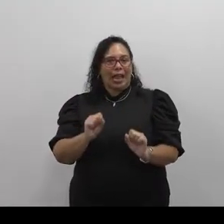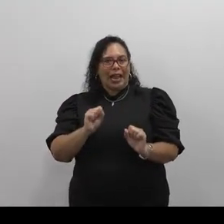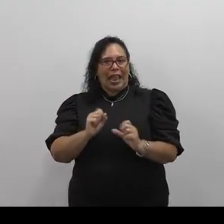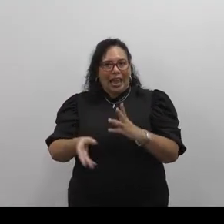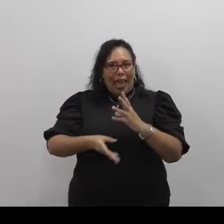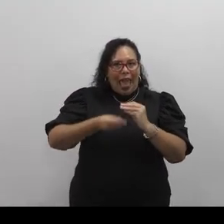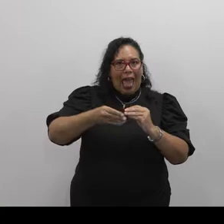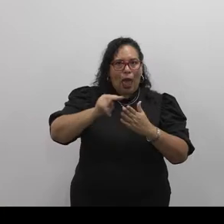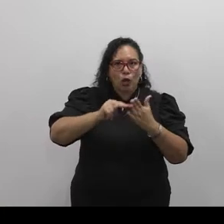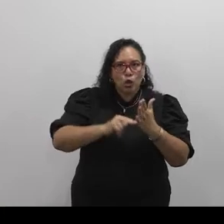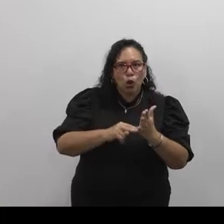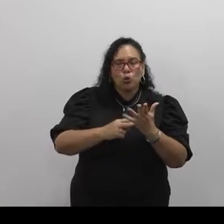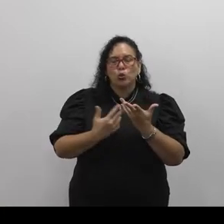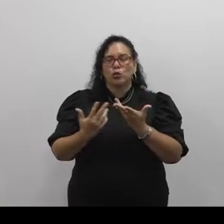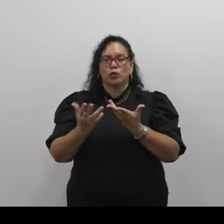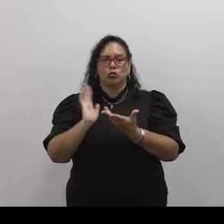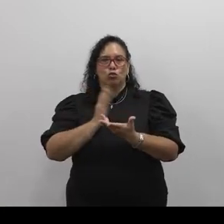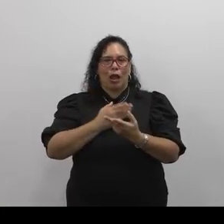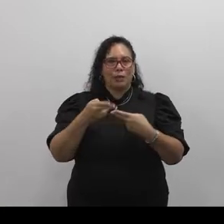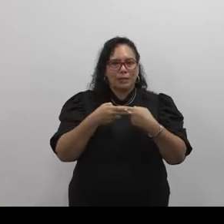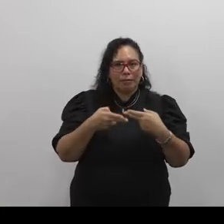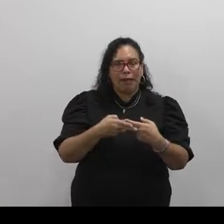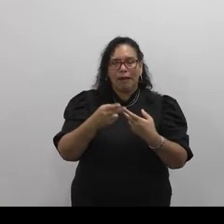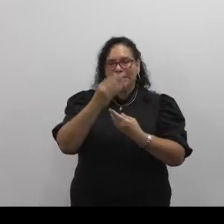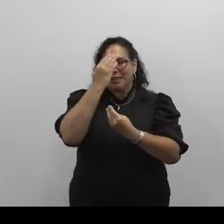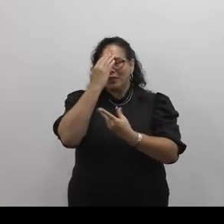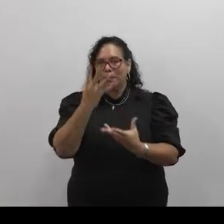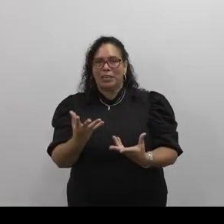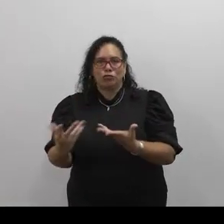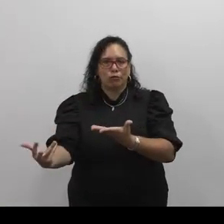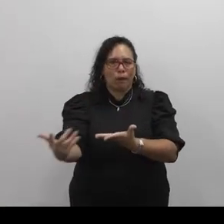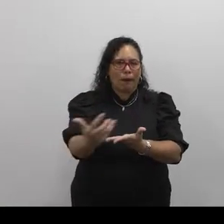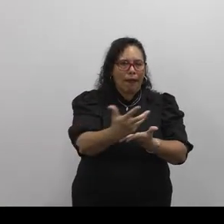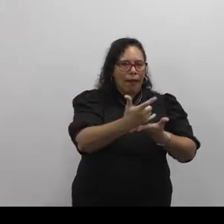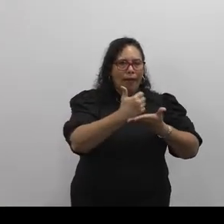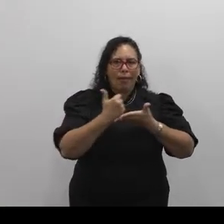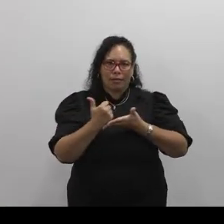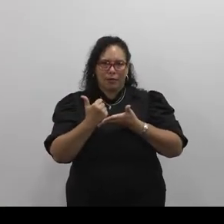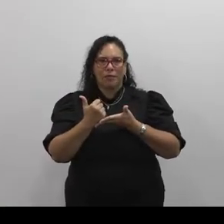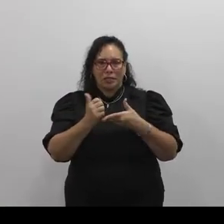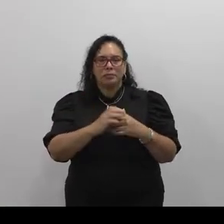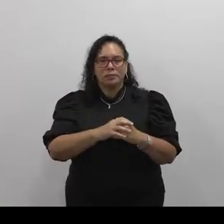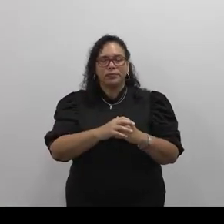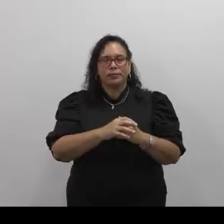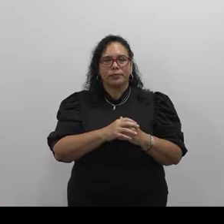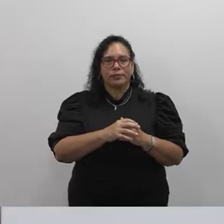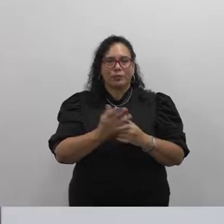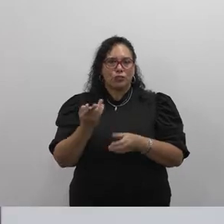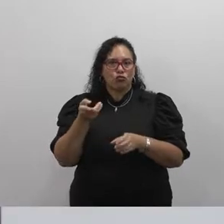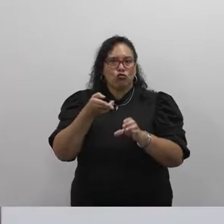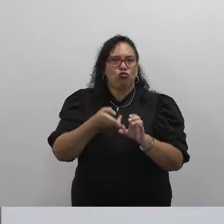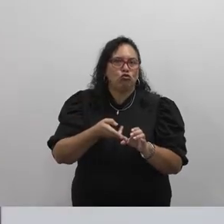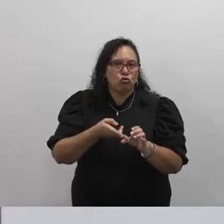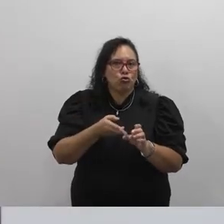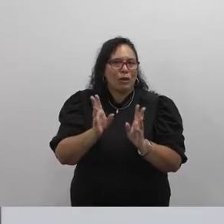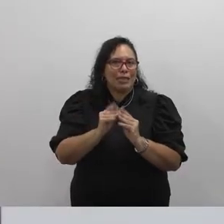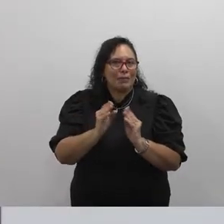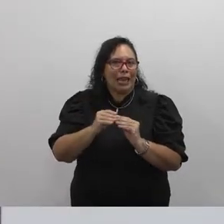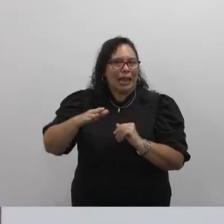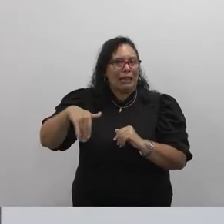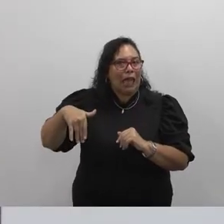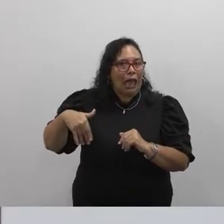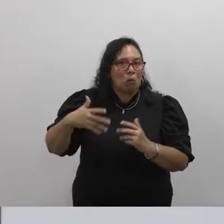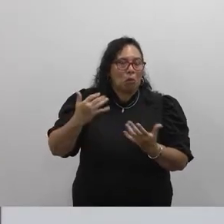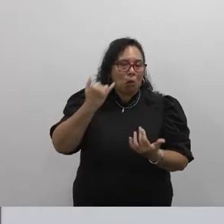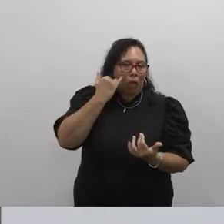notes to our slides and our information we were gathering, right? Perhaps they joined a meeting a little late at one